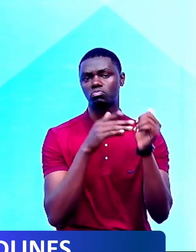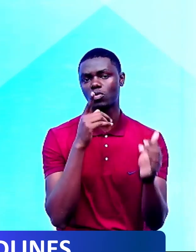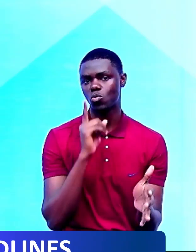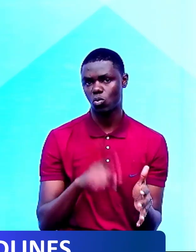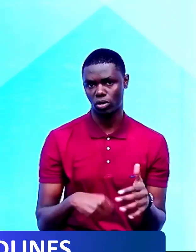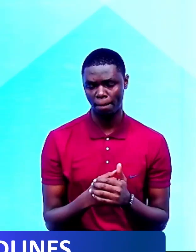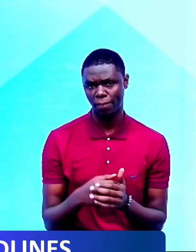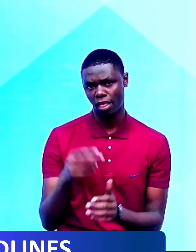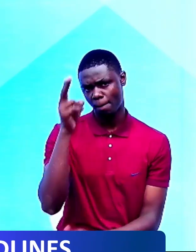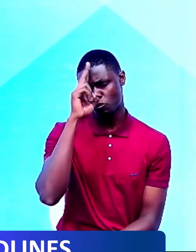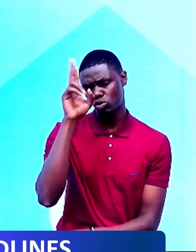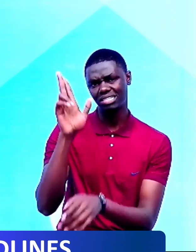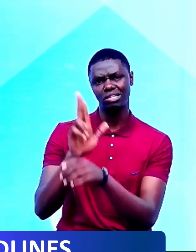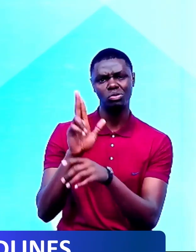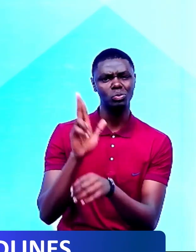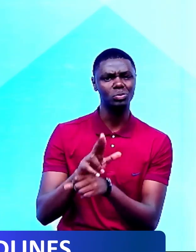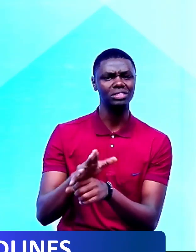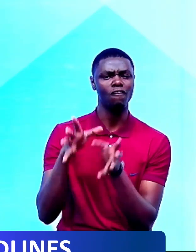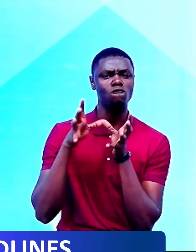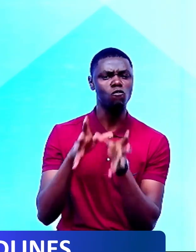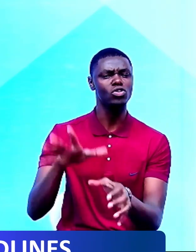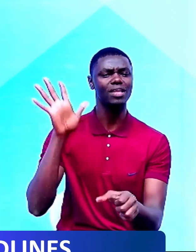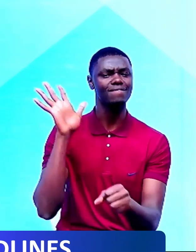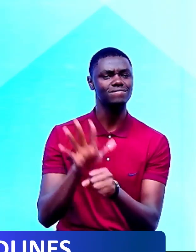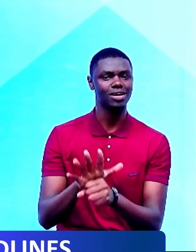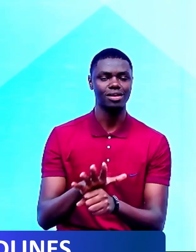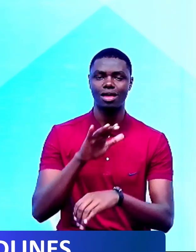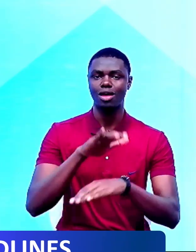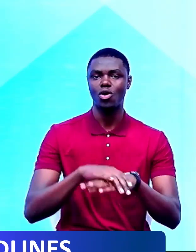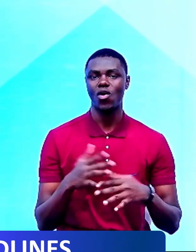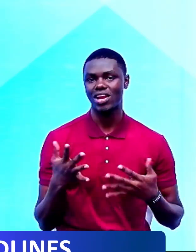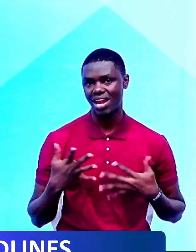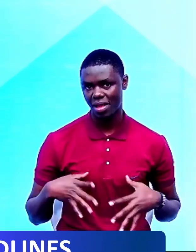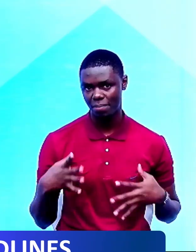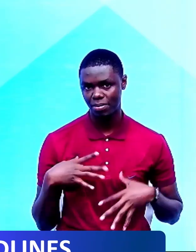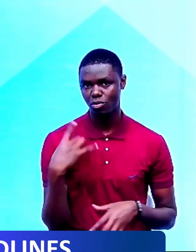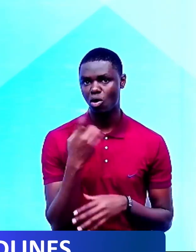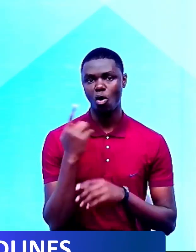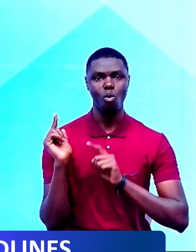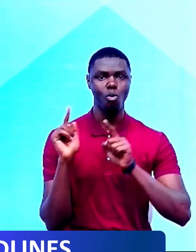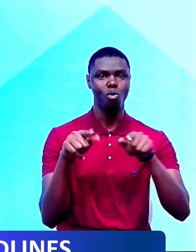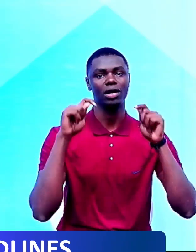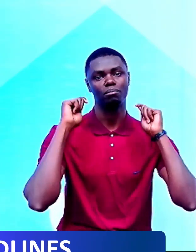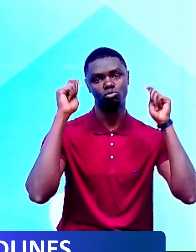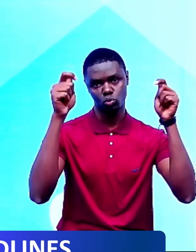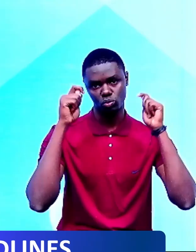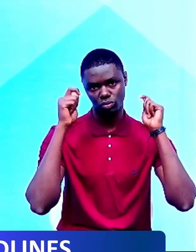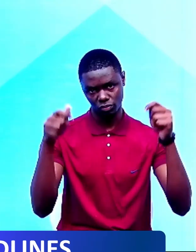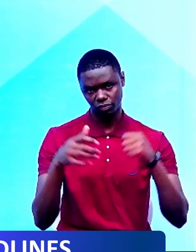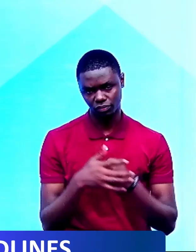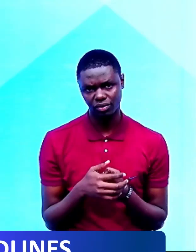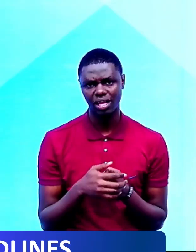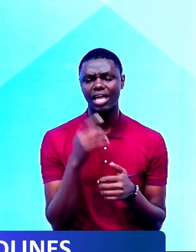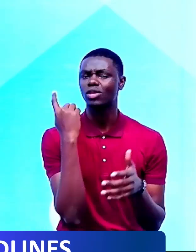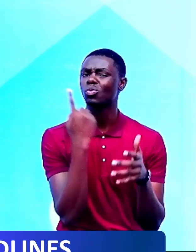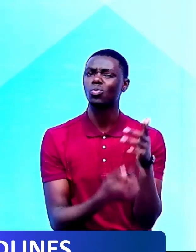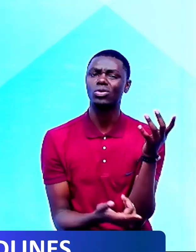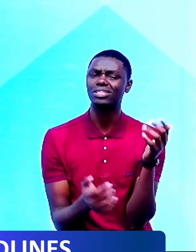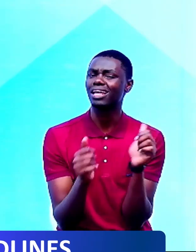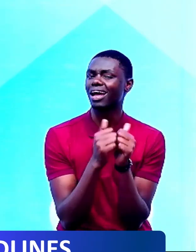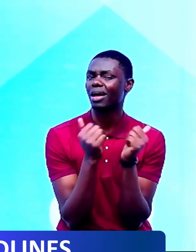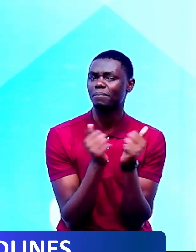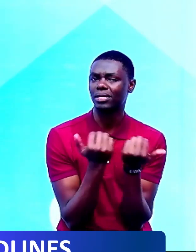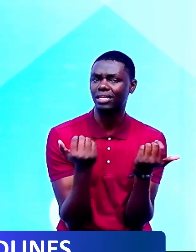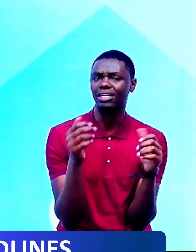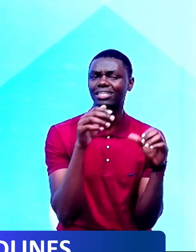are the police using too much force on the civilians who come to protest unarmed, or what is really happening?